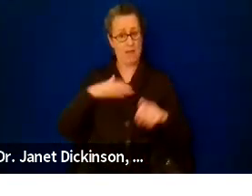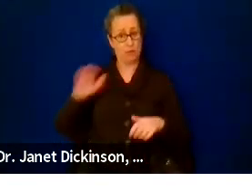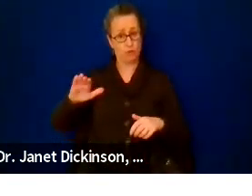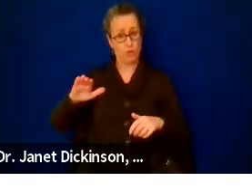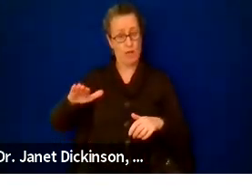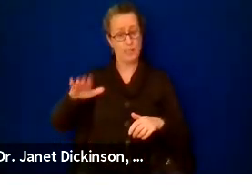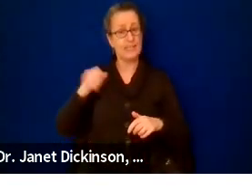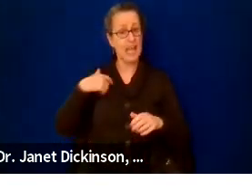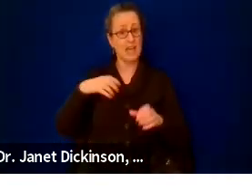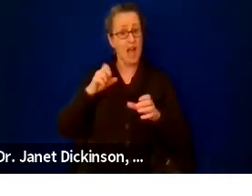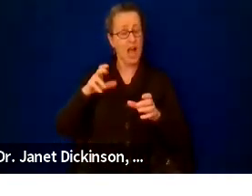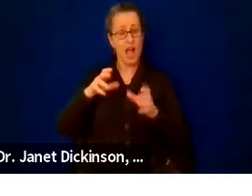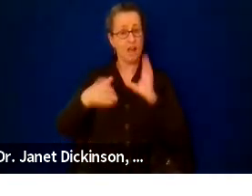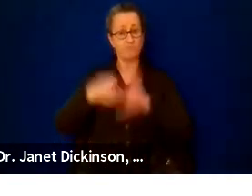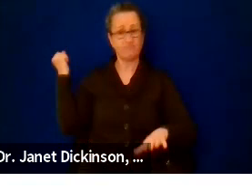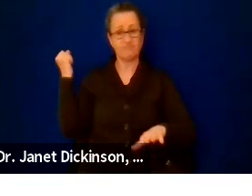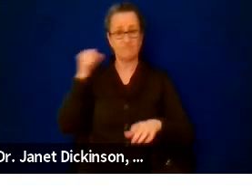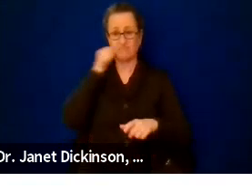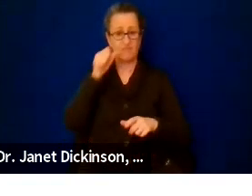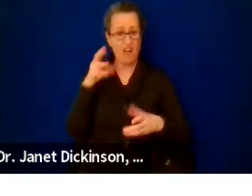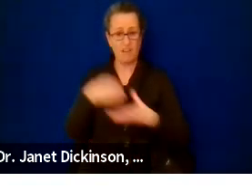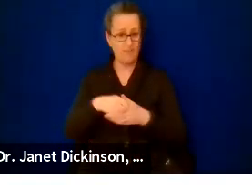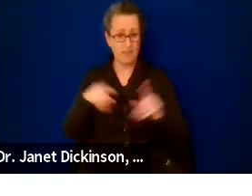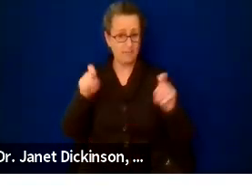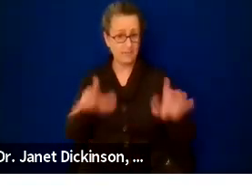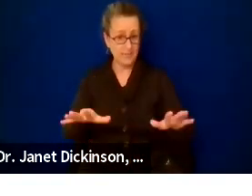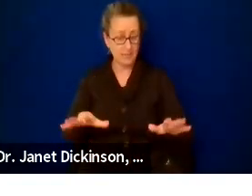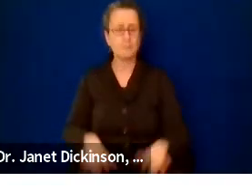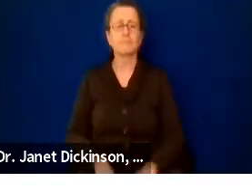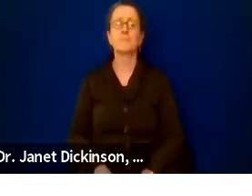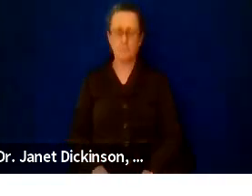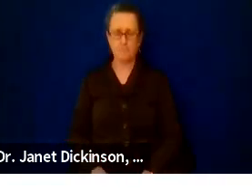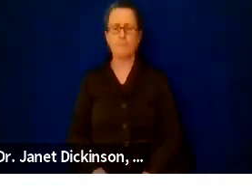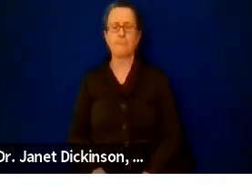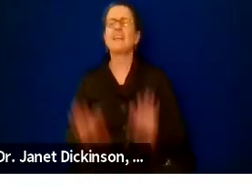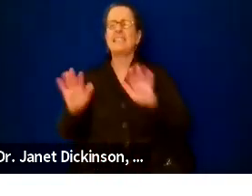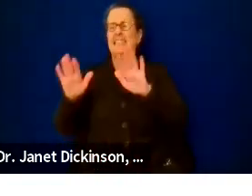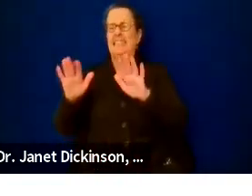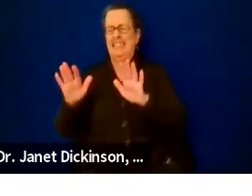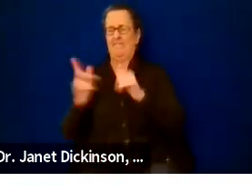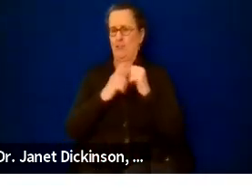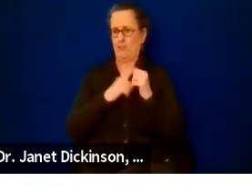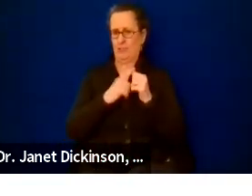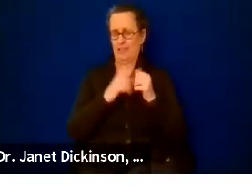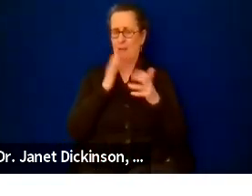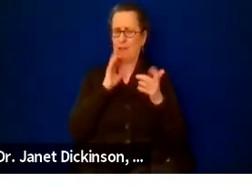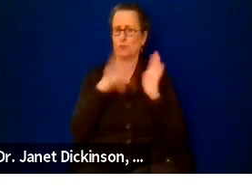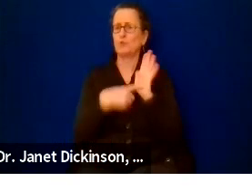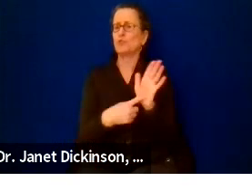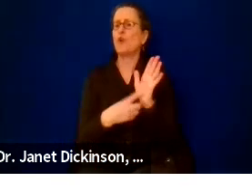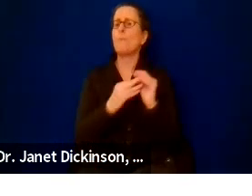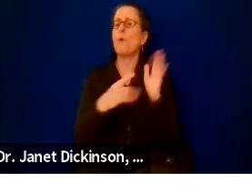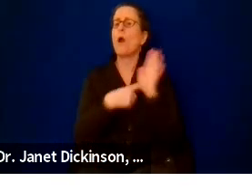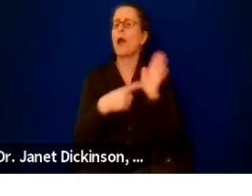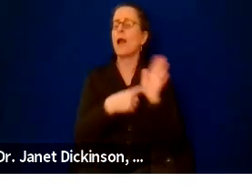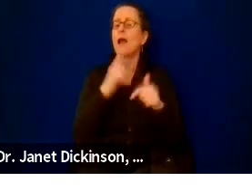get to MCAS, I want to talk just about a couple of other things with regard to what we're doing to keep students safe. Many of you have already